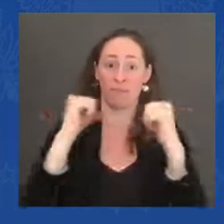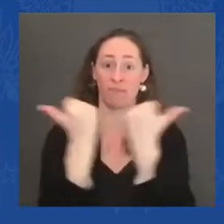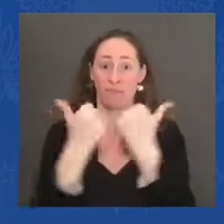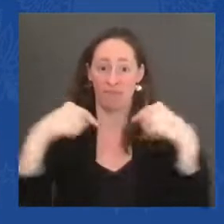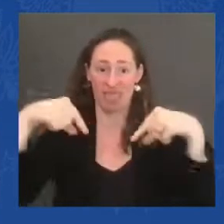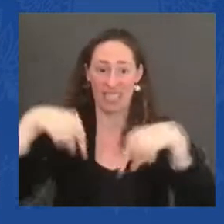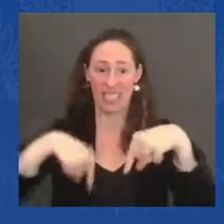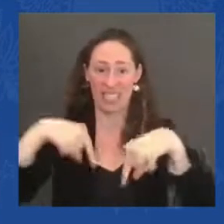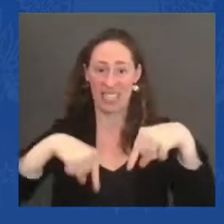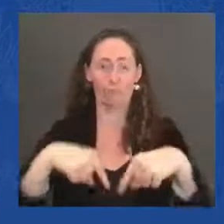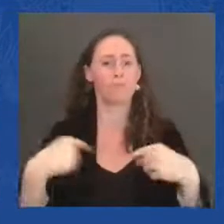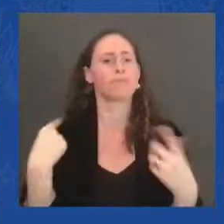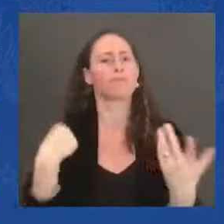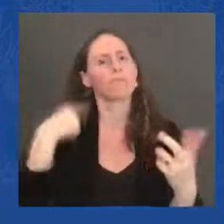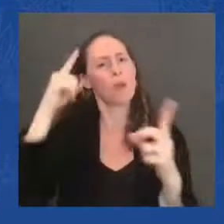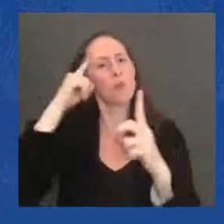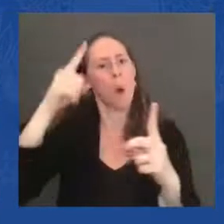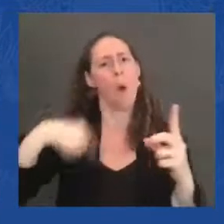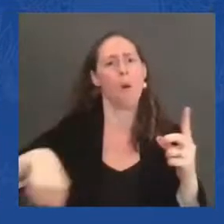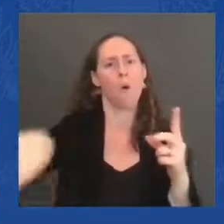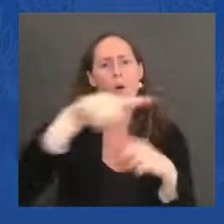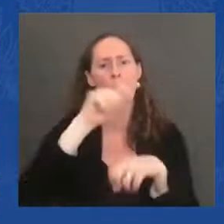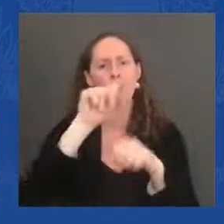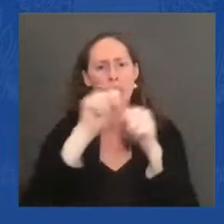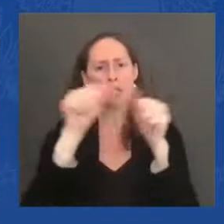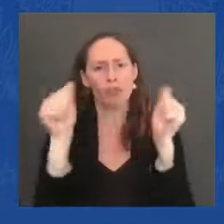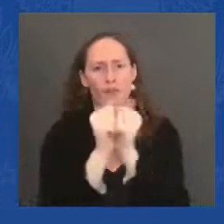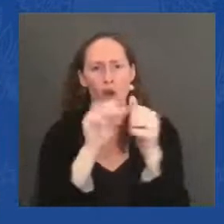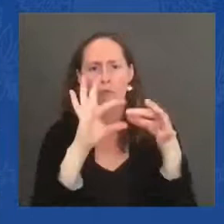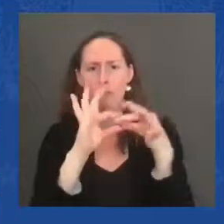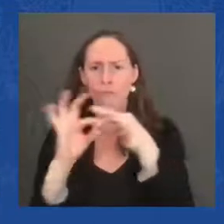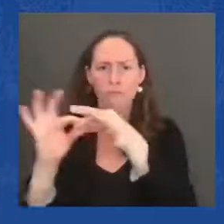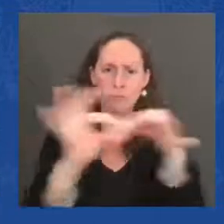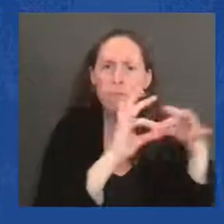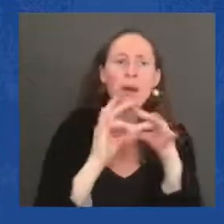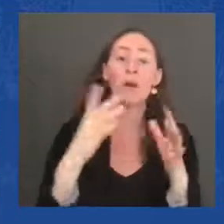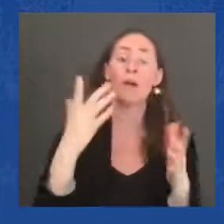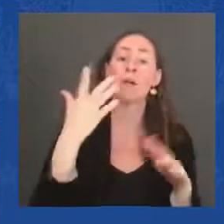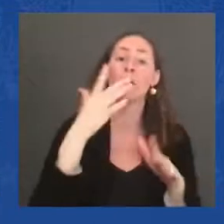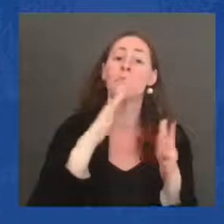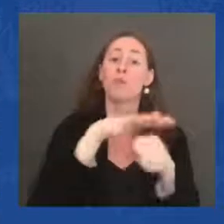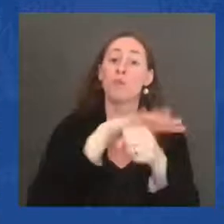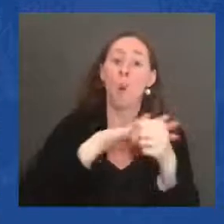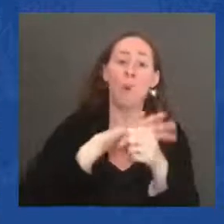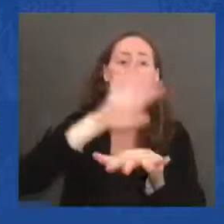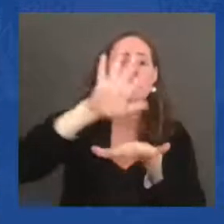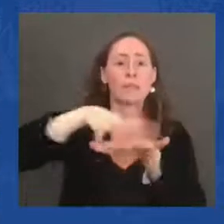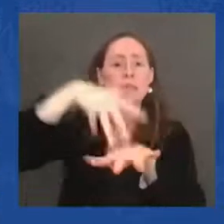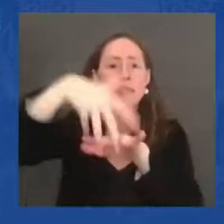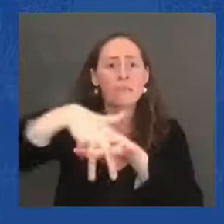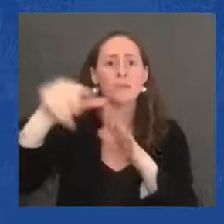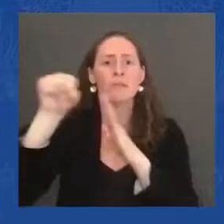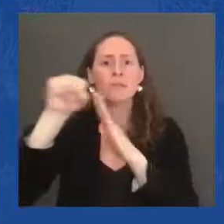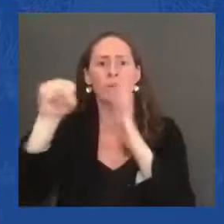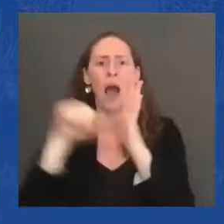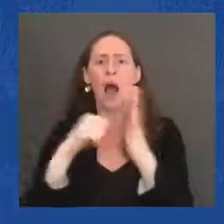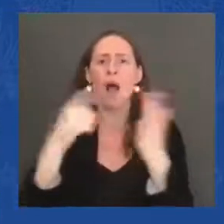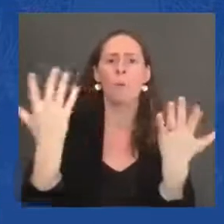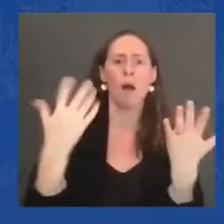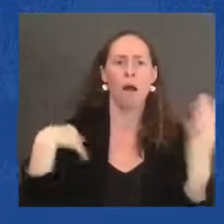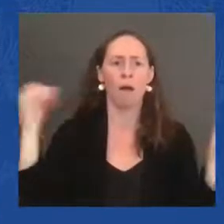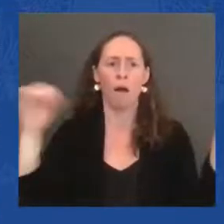direct local, state, tribal, federal firefighting resources to protect lives and livelihoods, property, infrastructure, and vulnerable